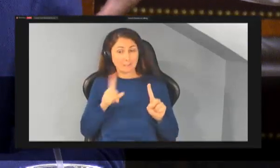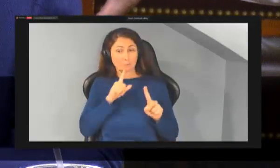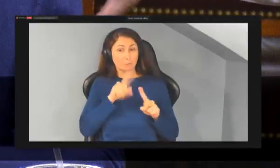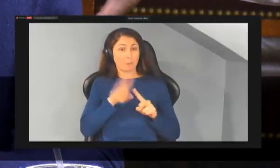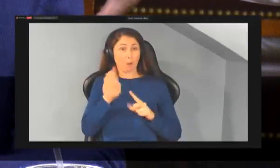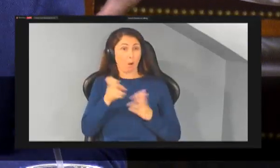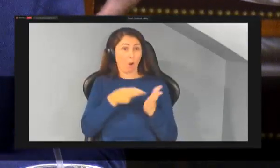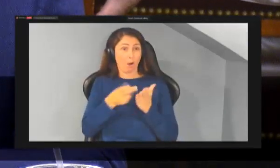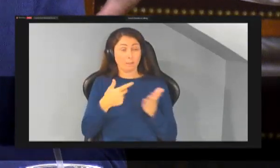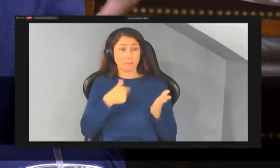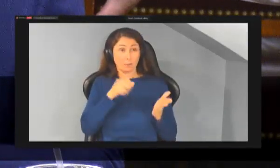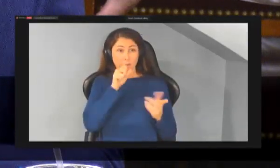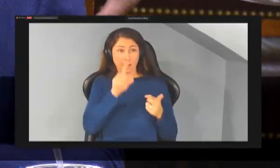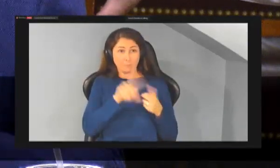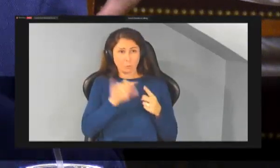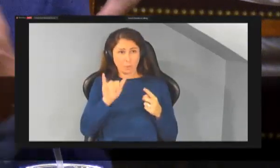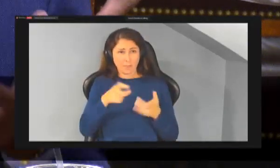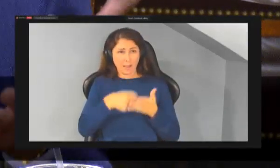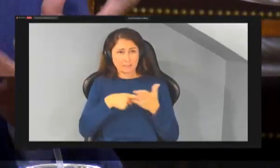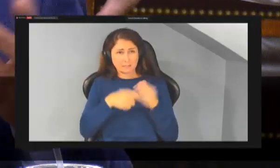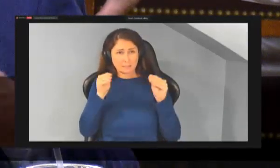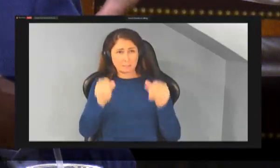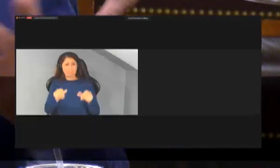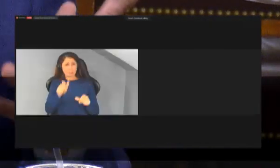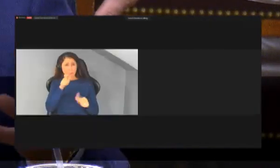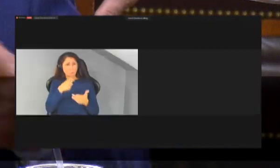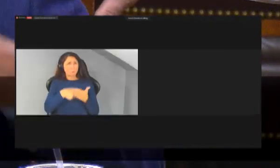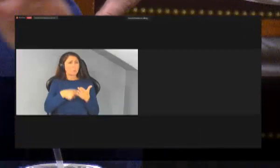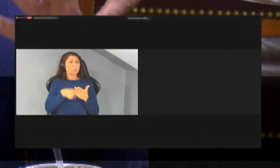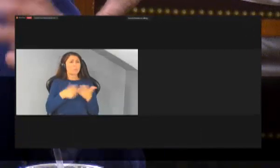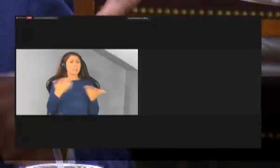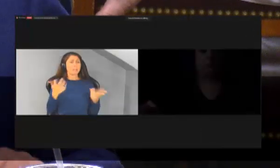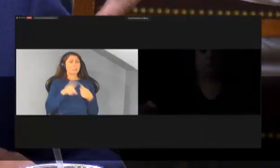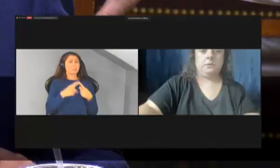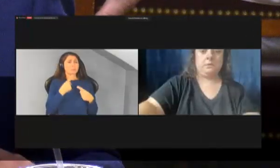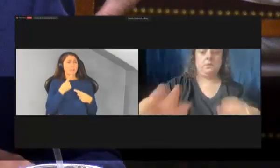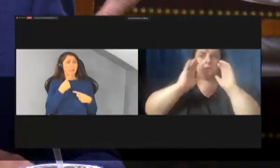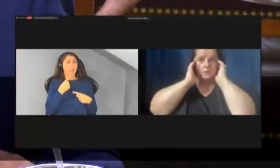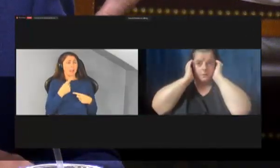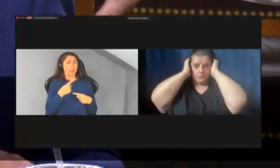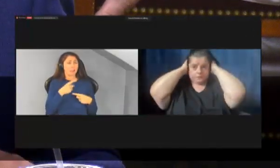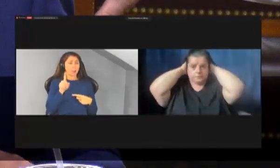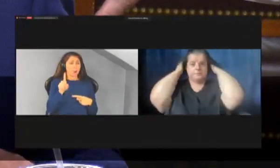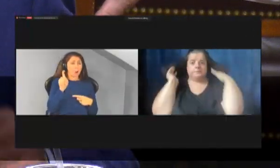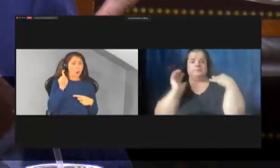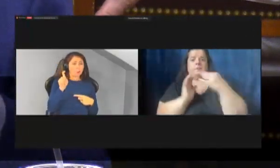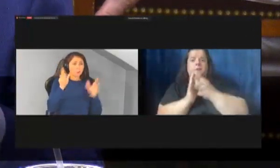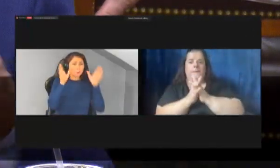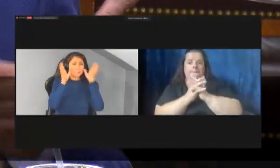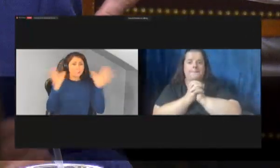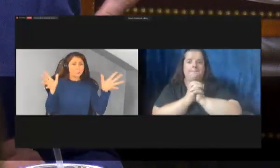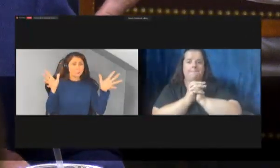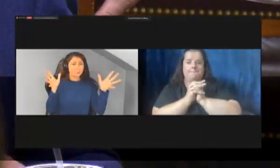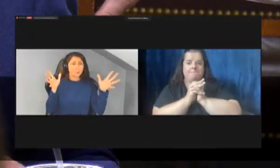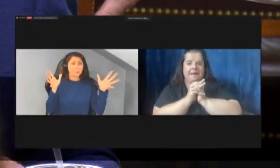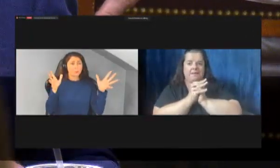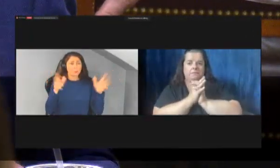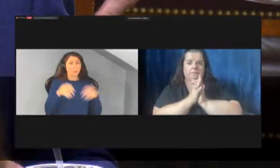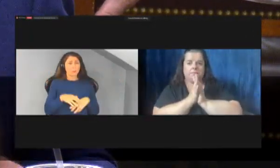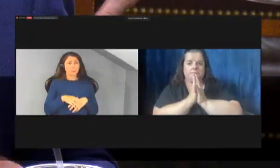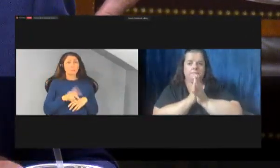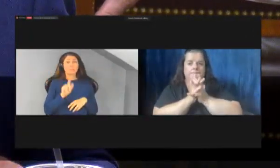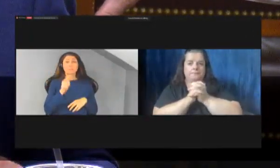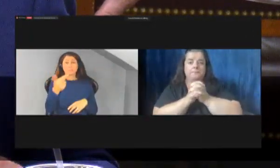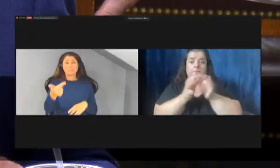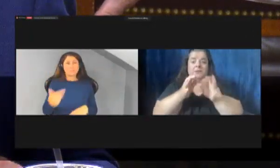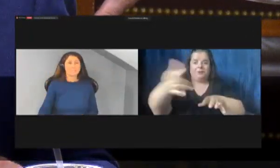know the expense. Do you have any idea of the expense to say 100 deer? Have to Shannon, be. You can probably speak to